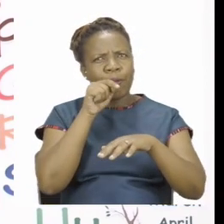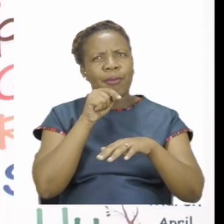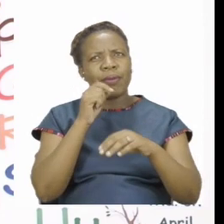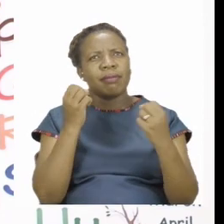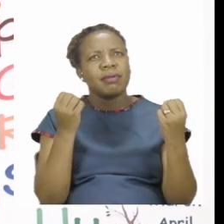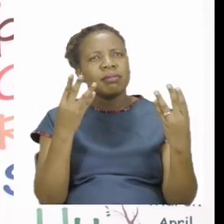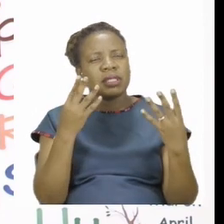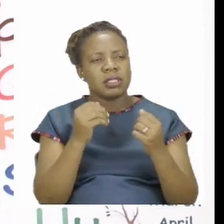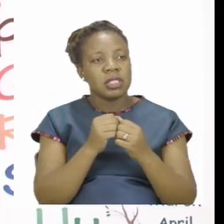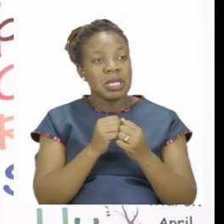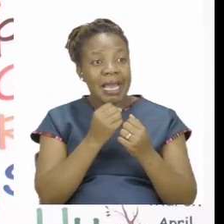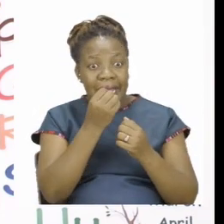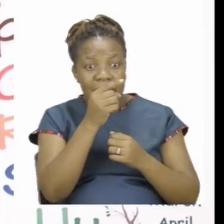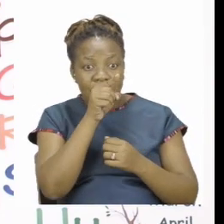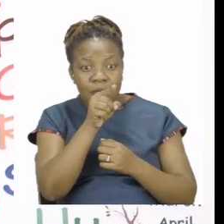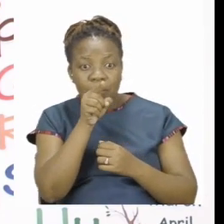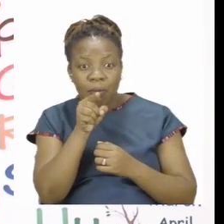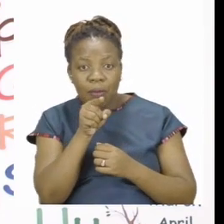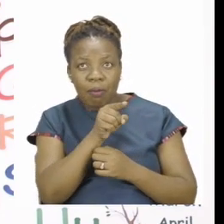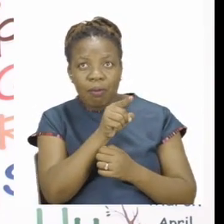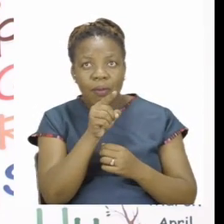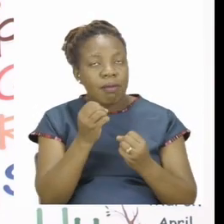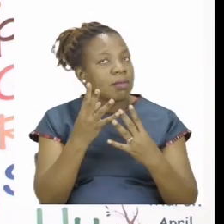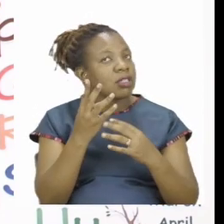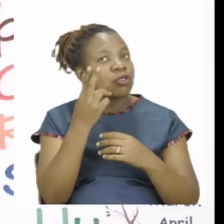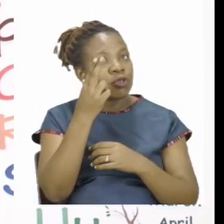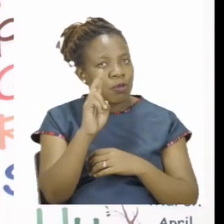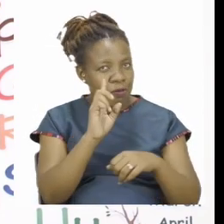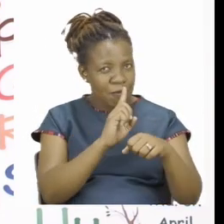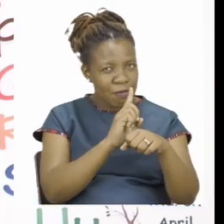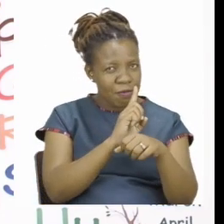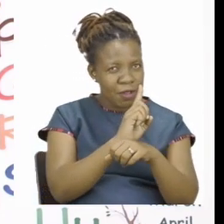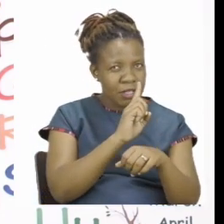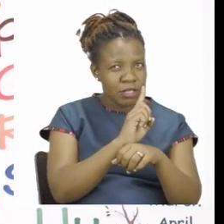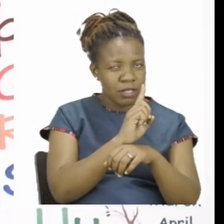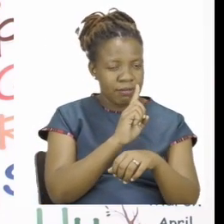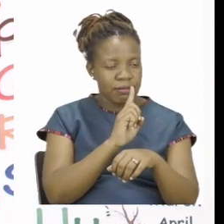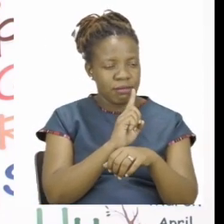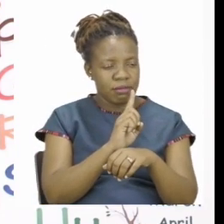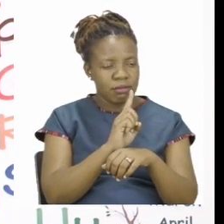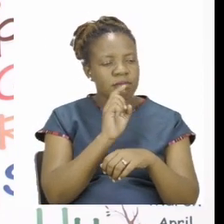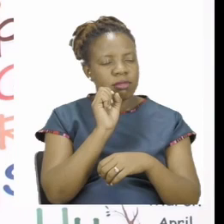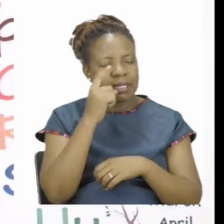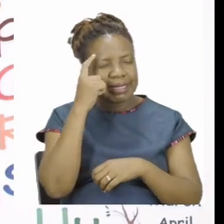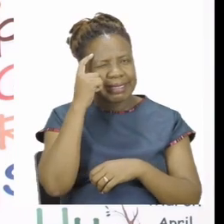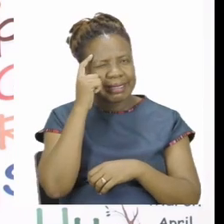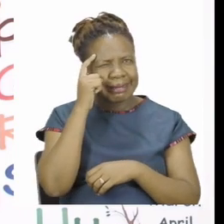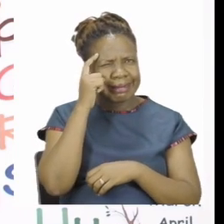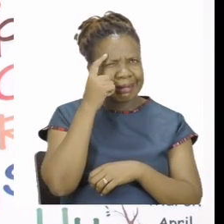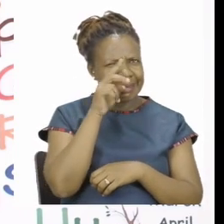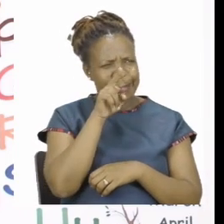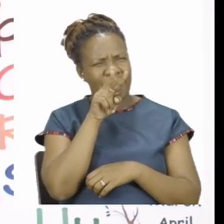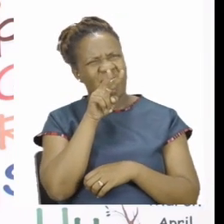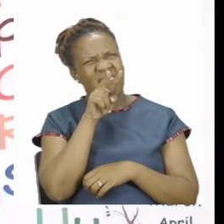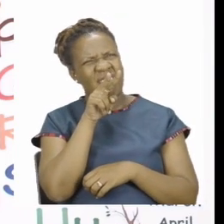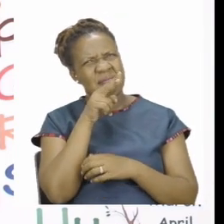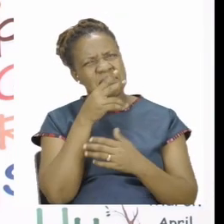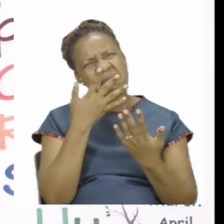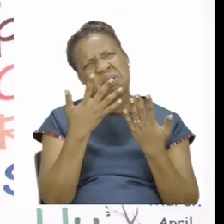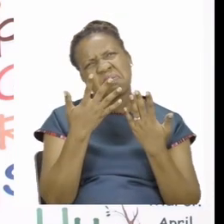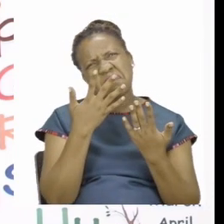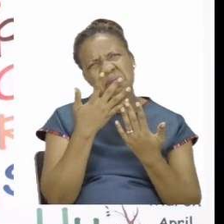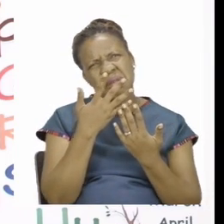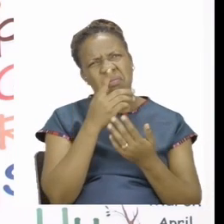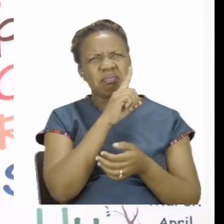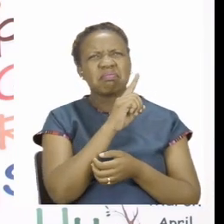count them. So just by looking at them quickly, you can make a number up. For us, I think maybe we have 10